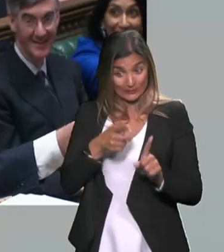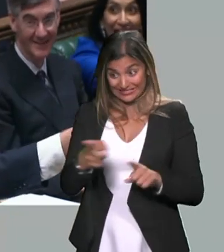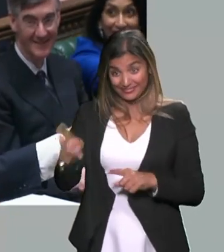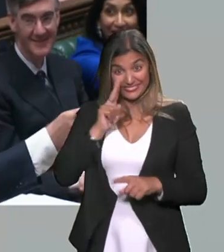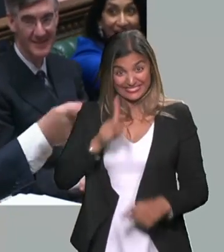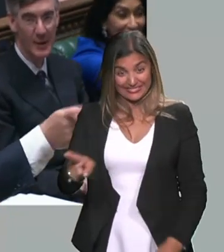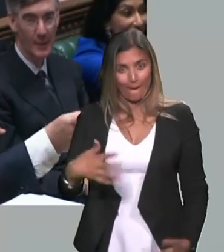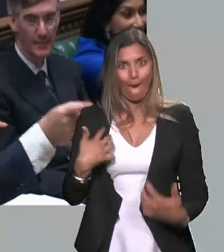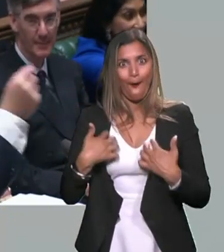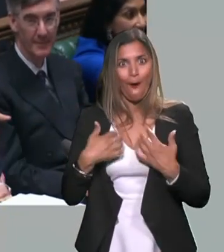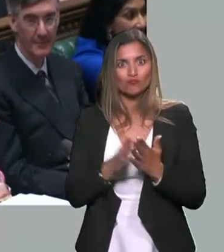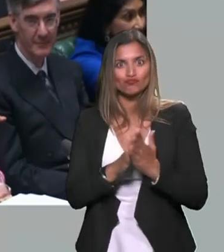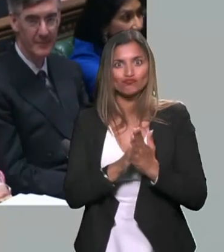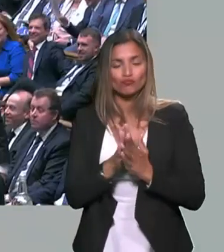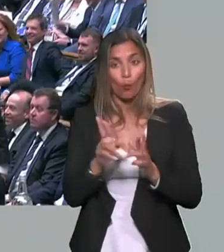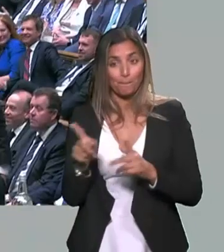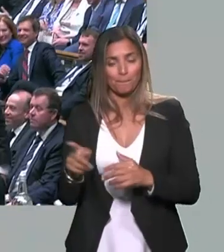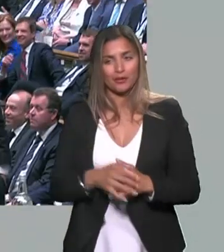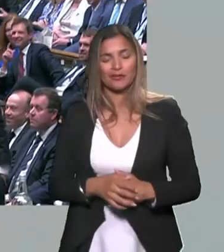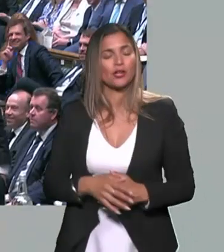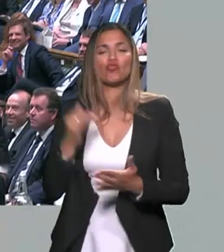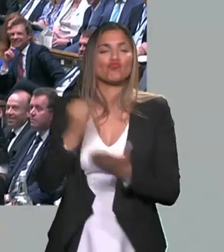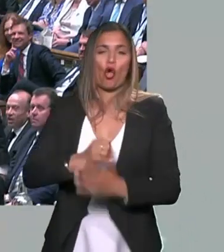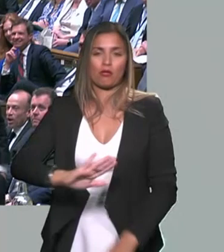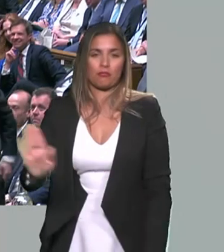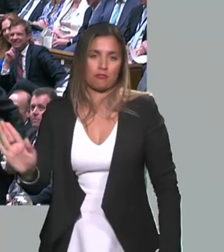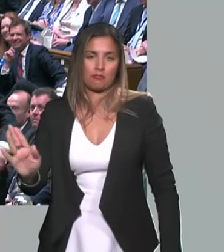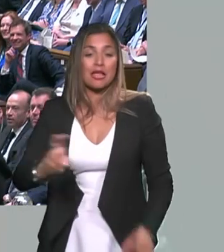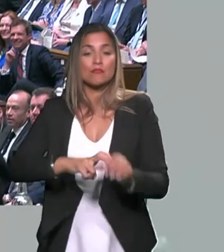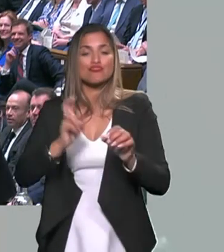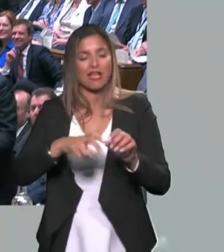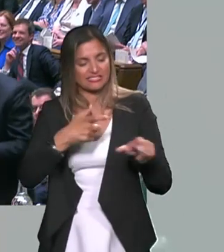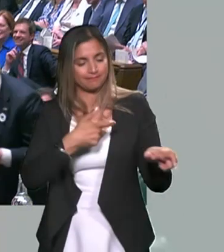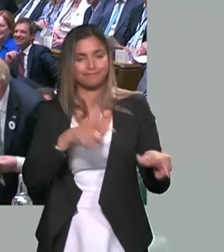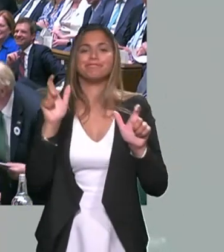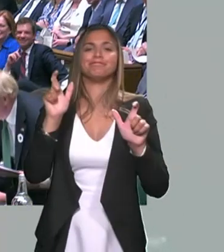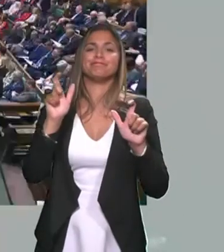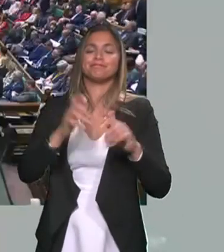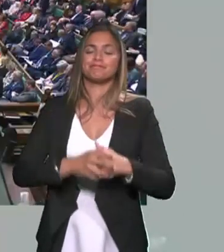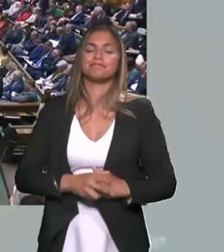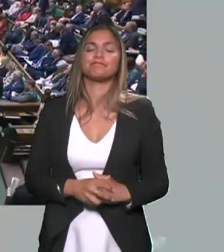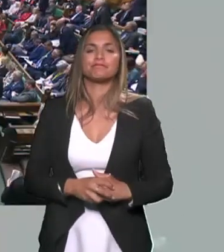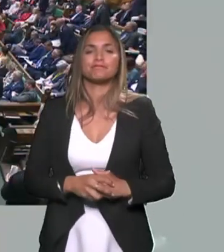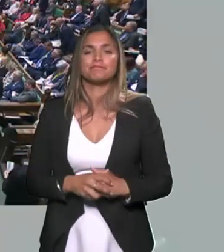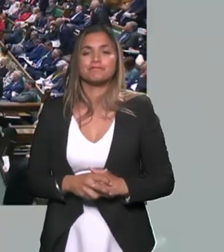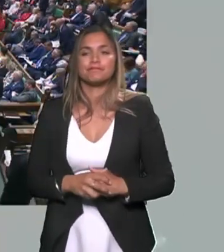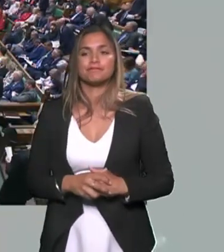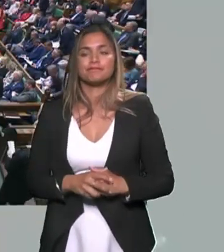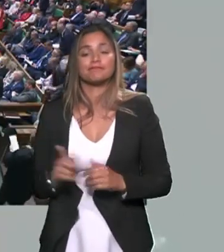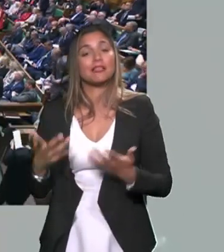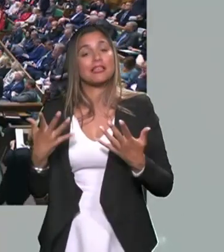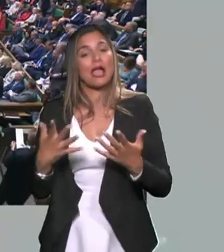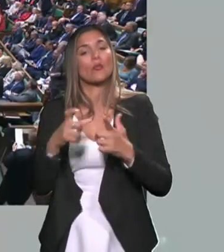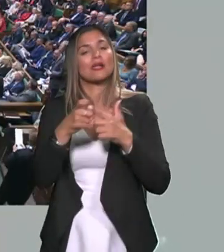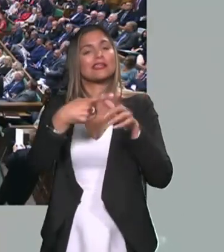did you notice? That's them, they're wrong, Mr. Speaker, and we're going to show that they're wrong. Without come to Martin Day.